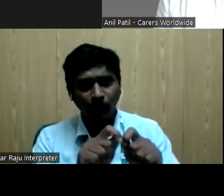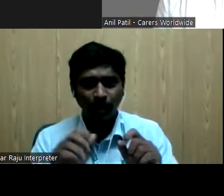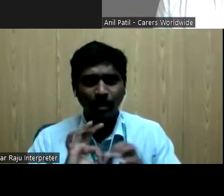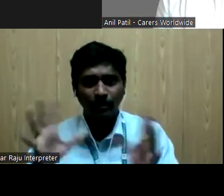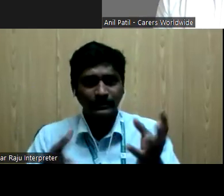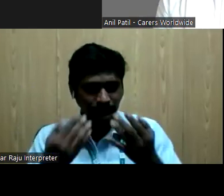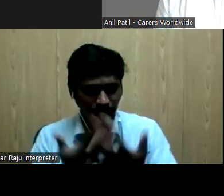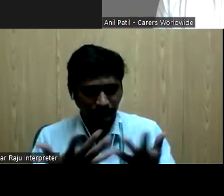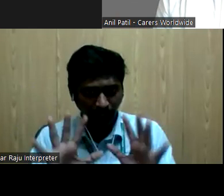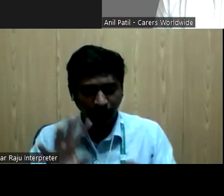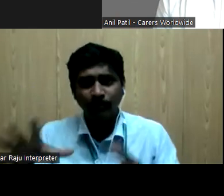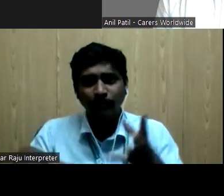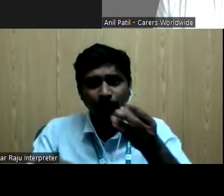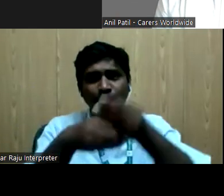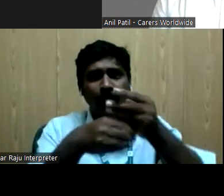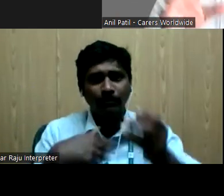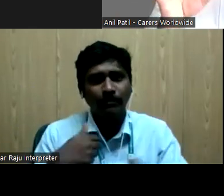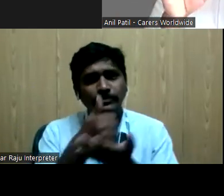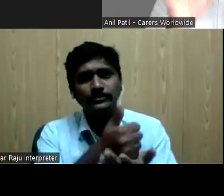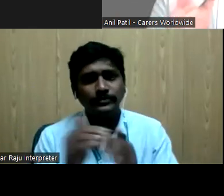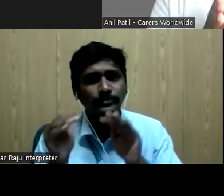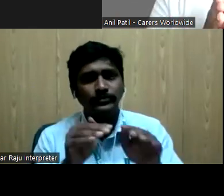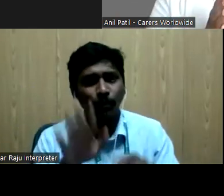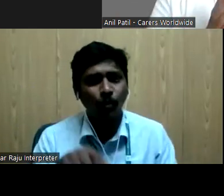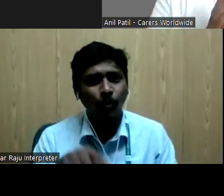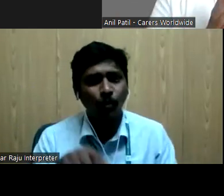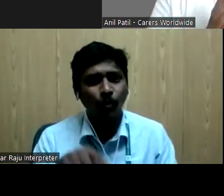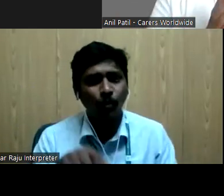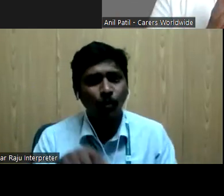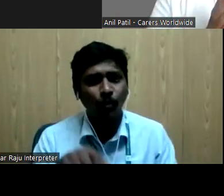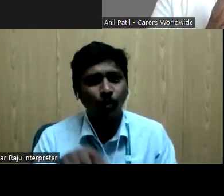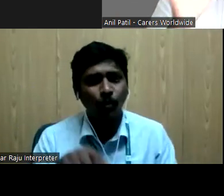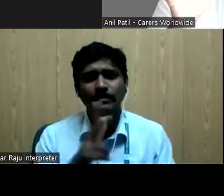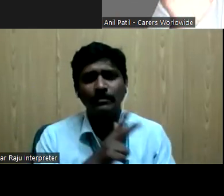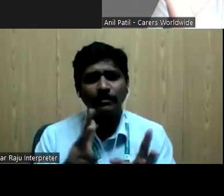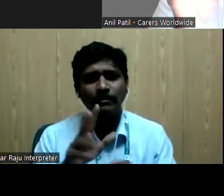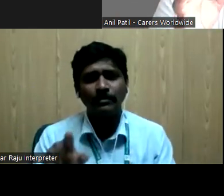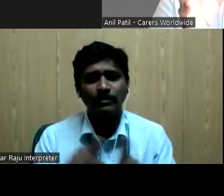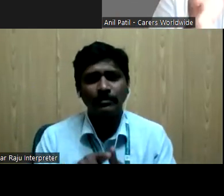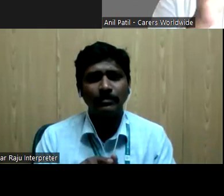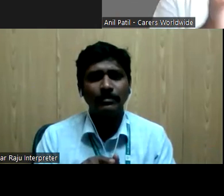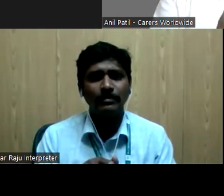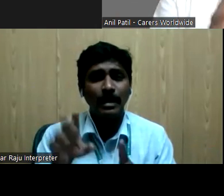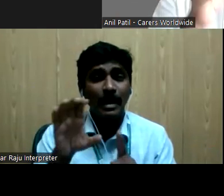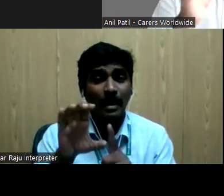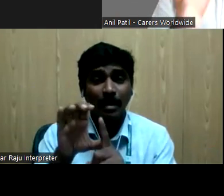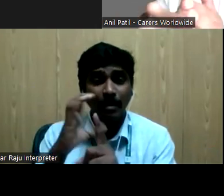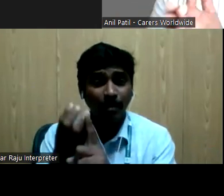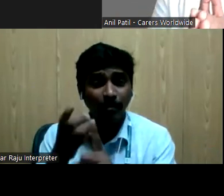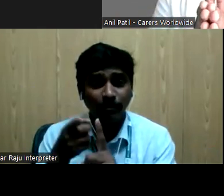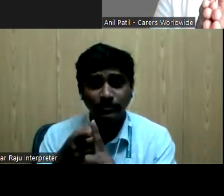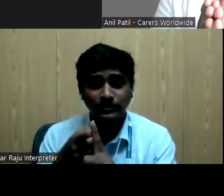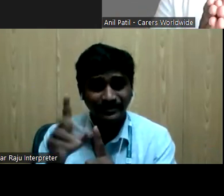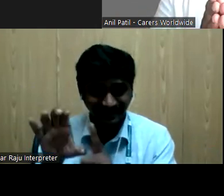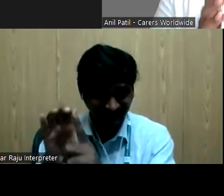are various models one can, what I'm going to say is whatever is appropriate to the culture and need of